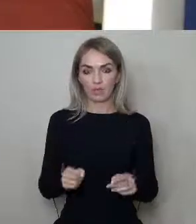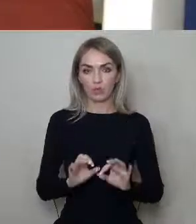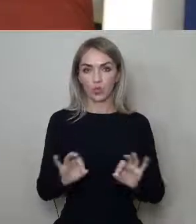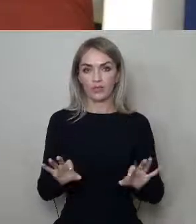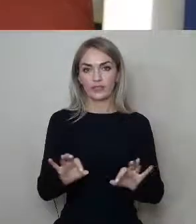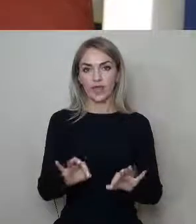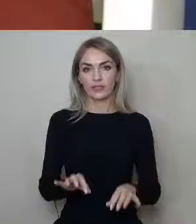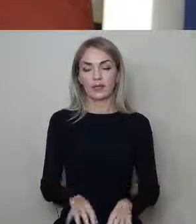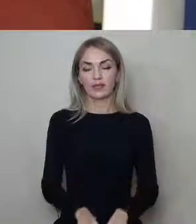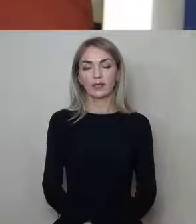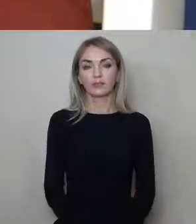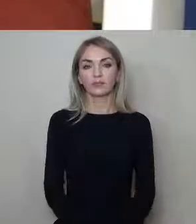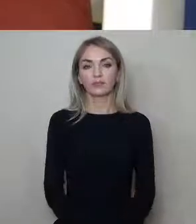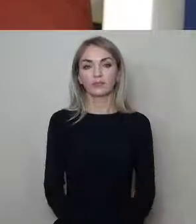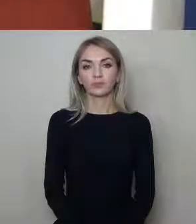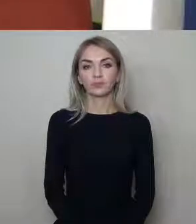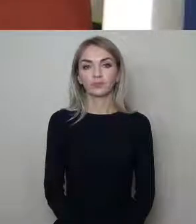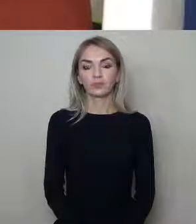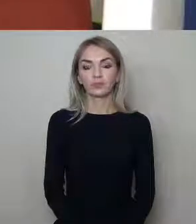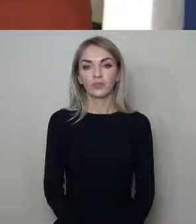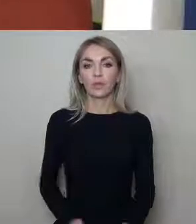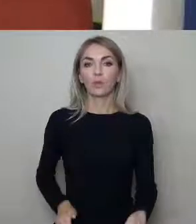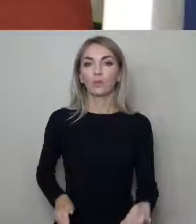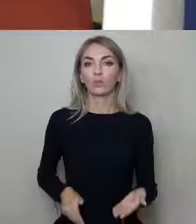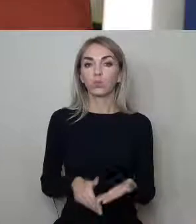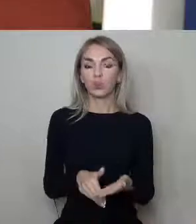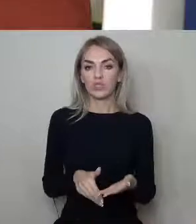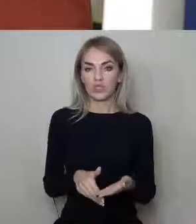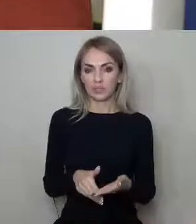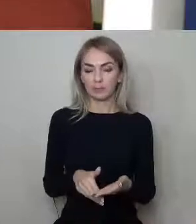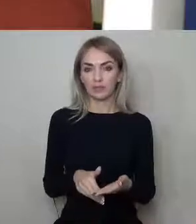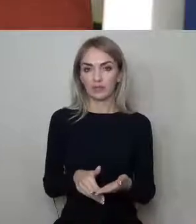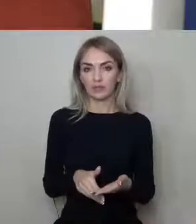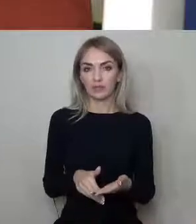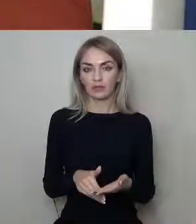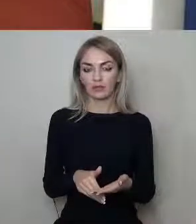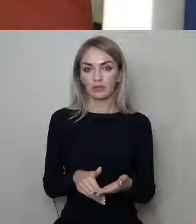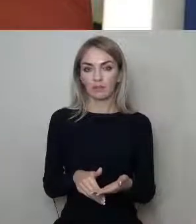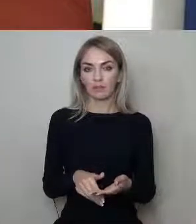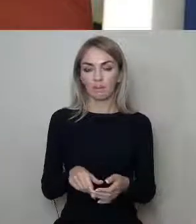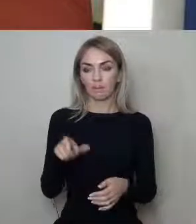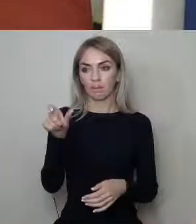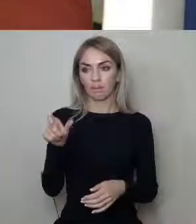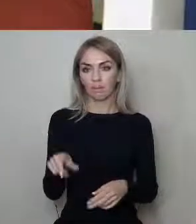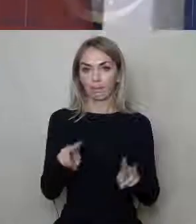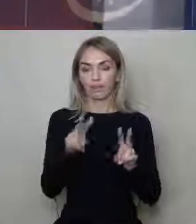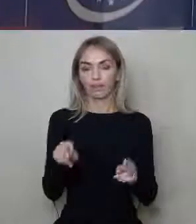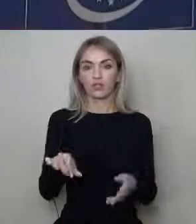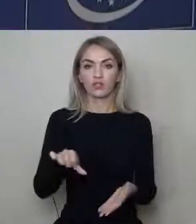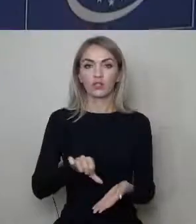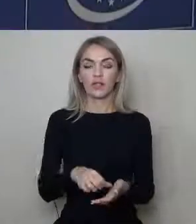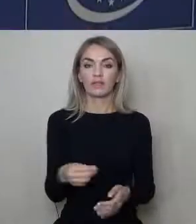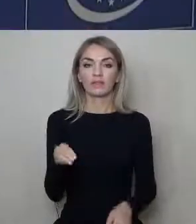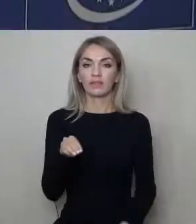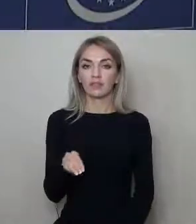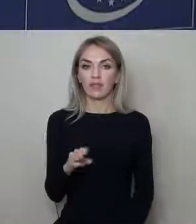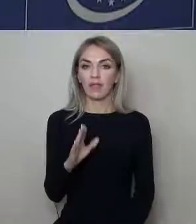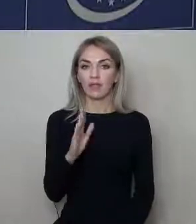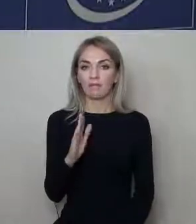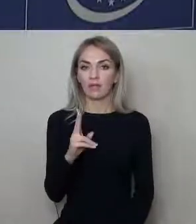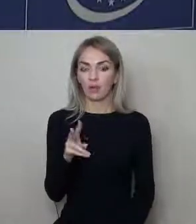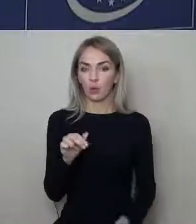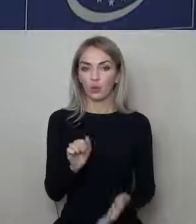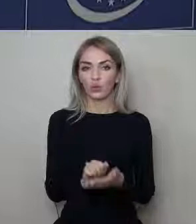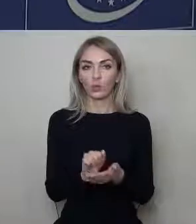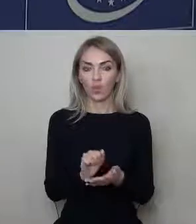code, I think we are going to provide additional explanation. And the guidance, that was the